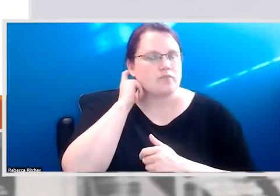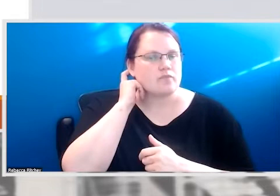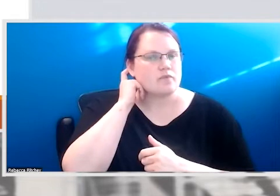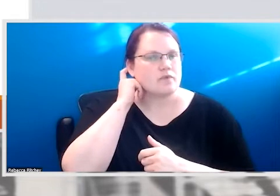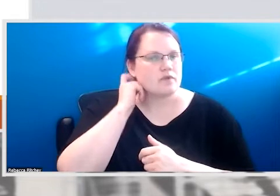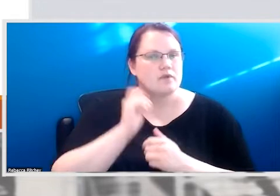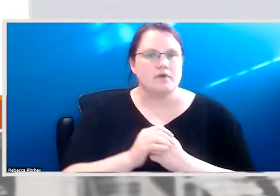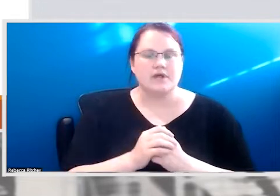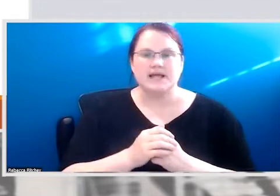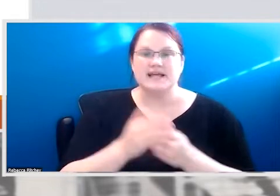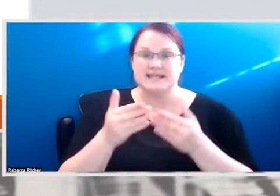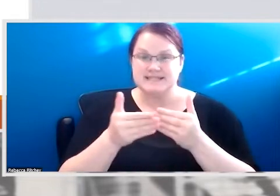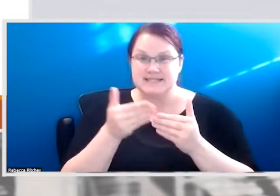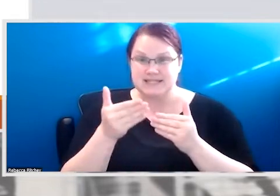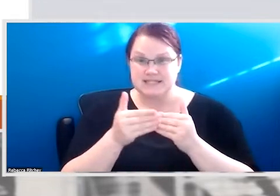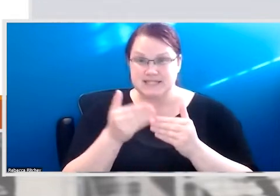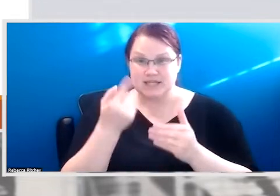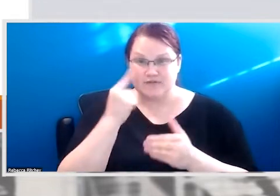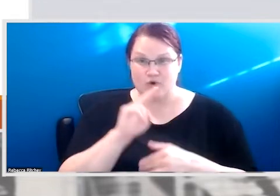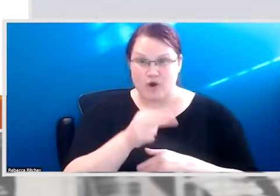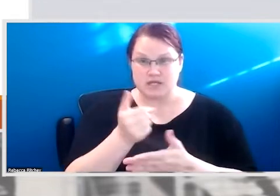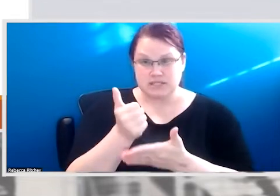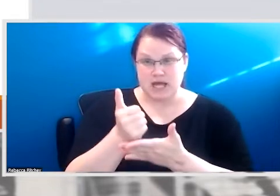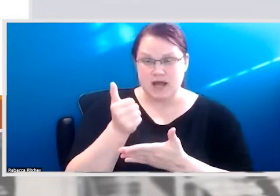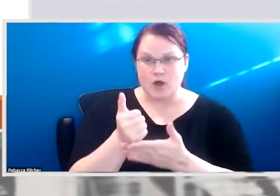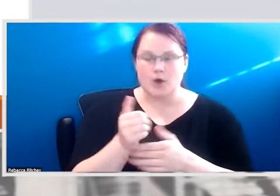it's pretty easy for us to help out.